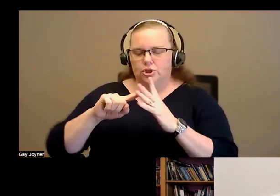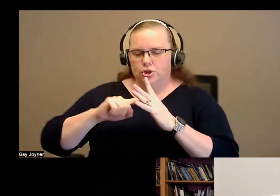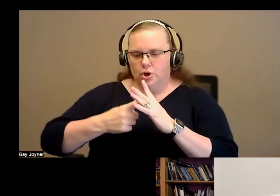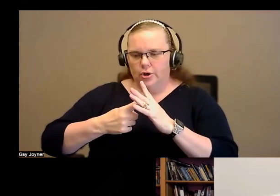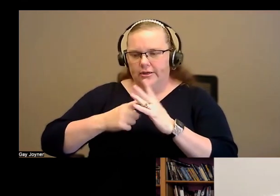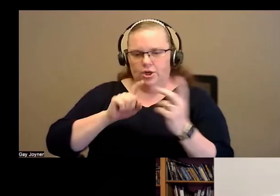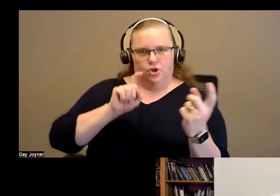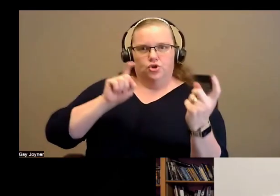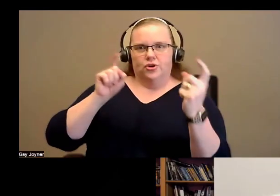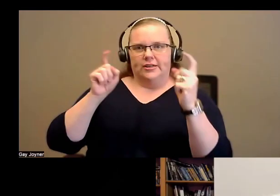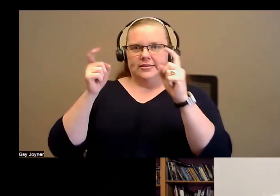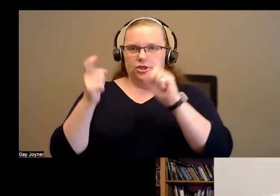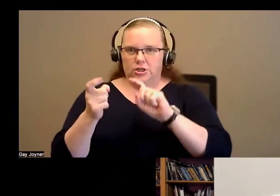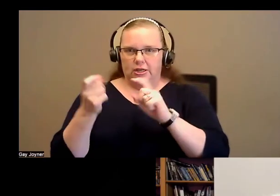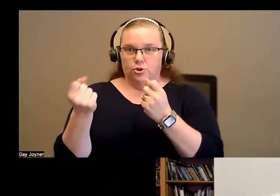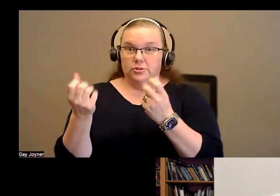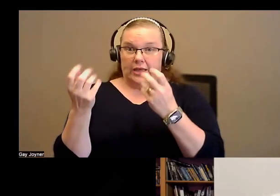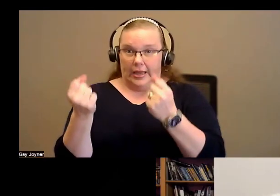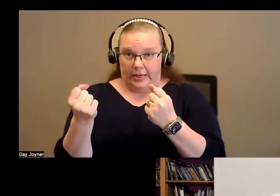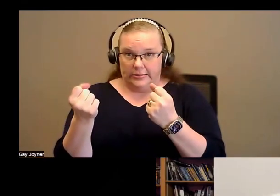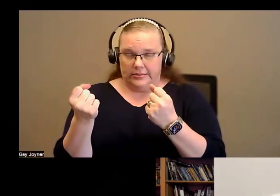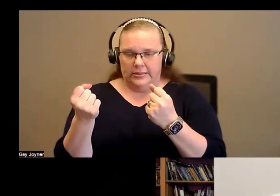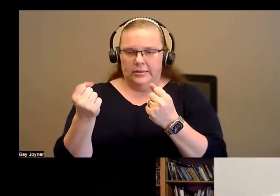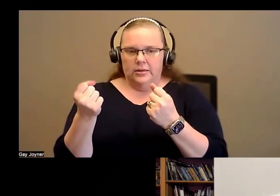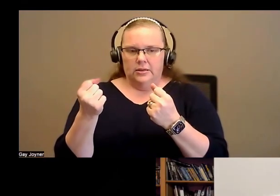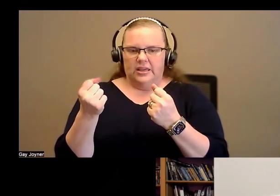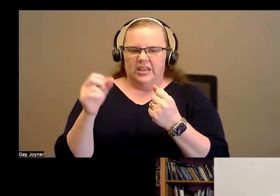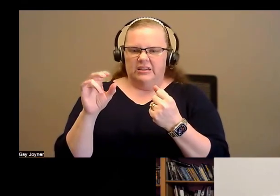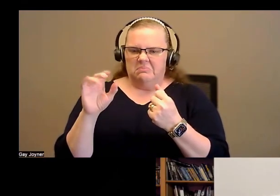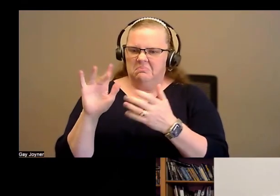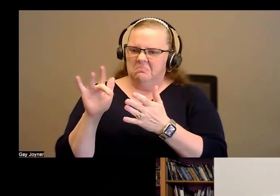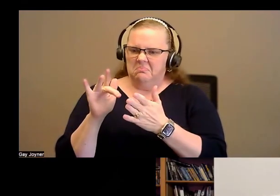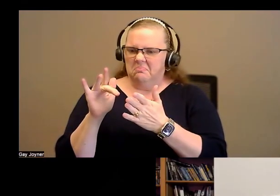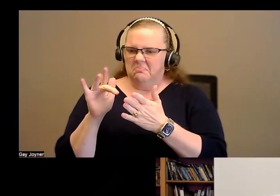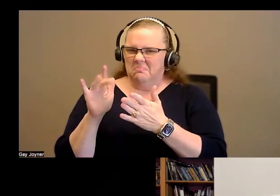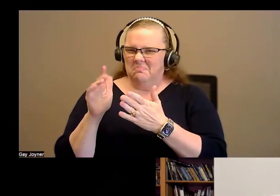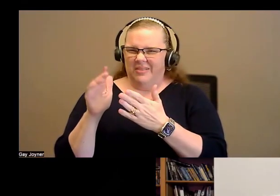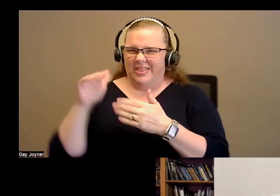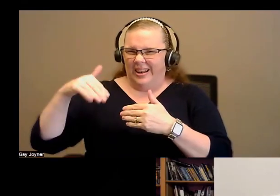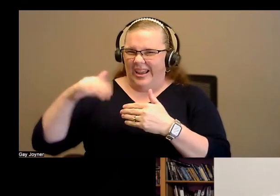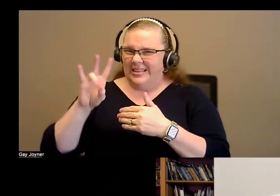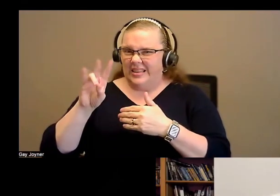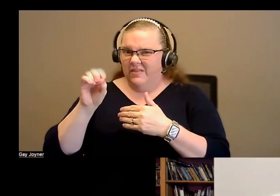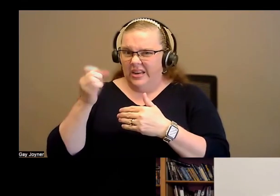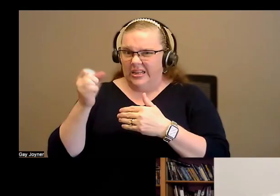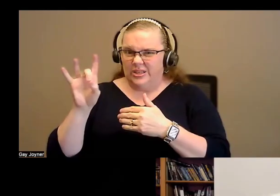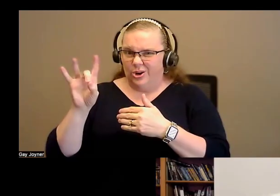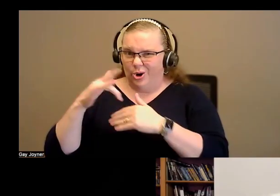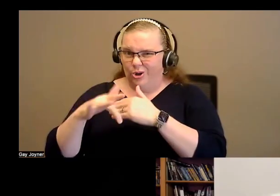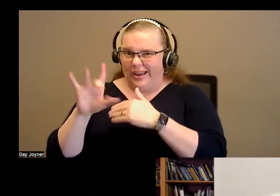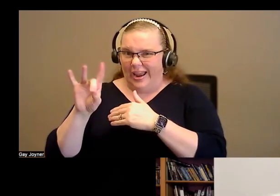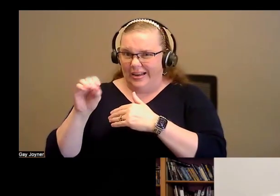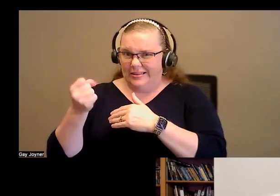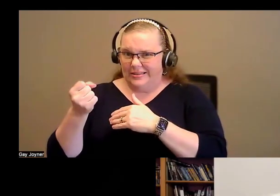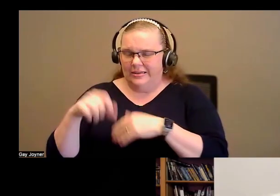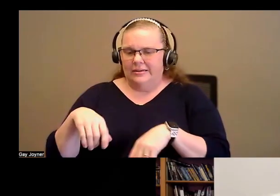only started transitioning to signs in the late 70s to